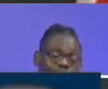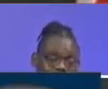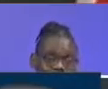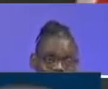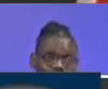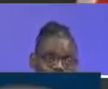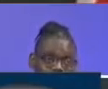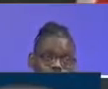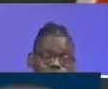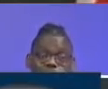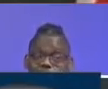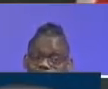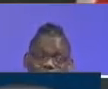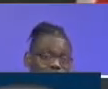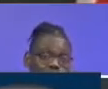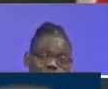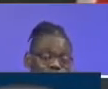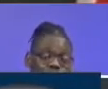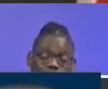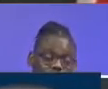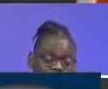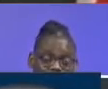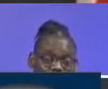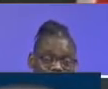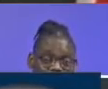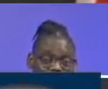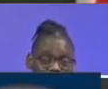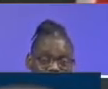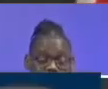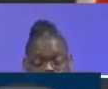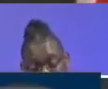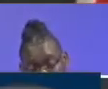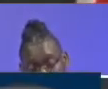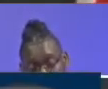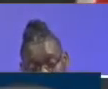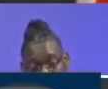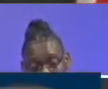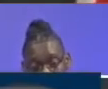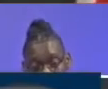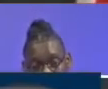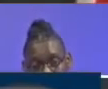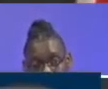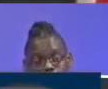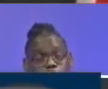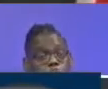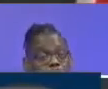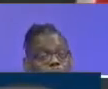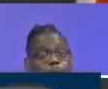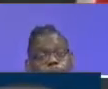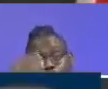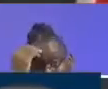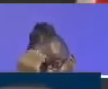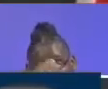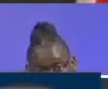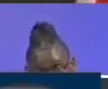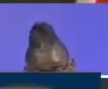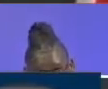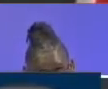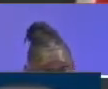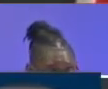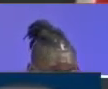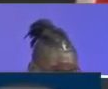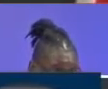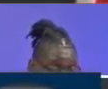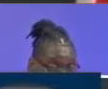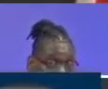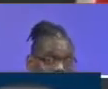to this position from an easy place. I have come to it after a long